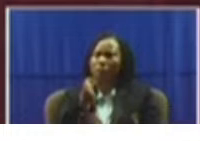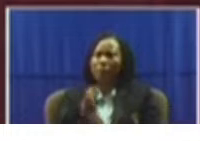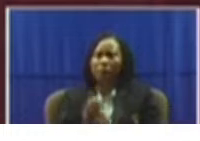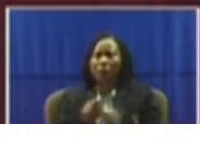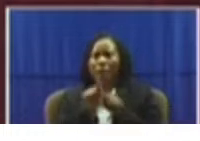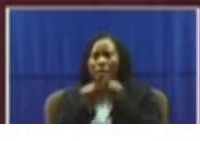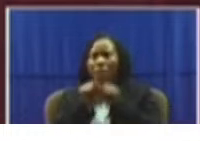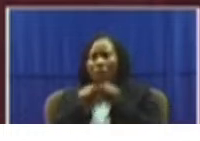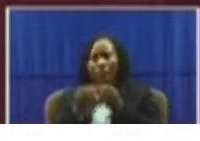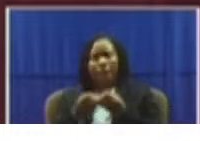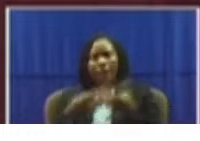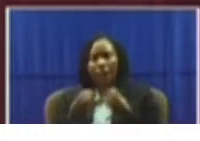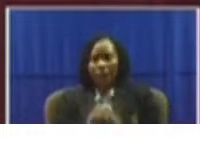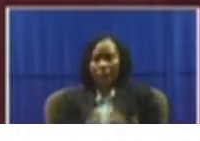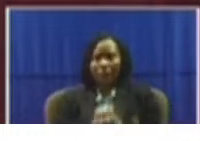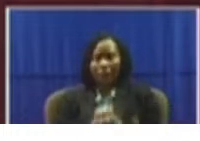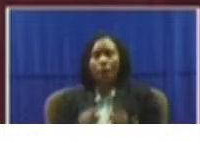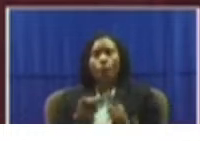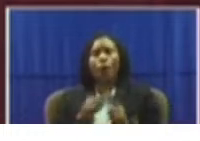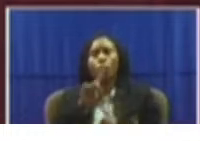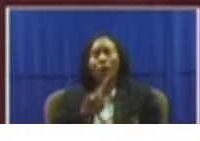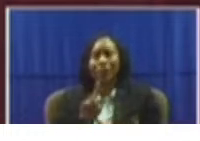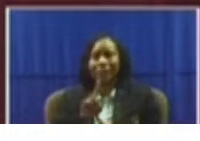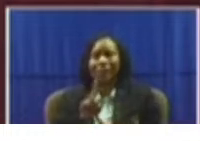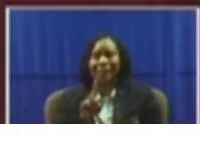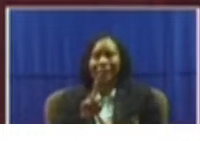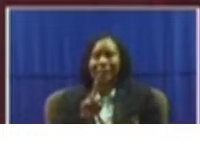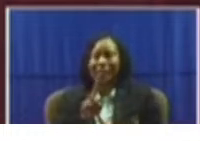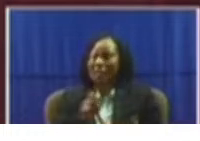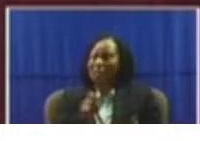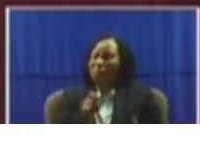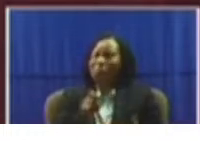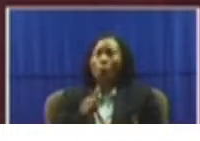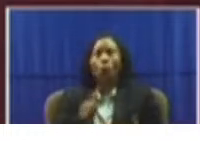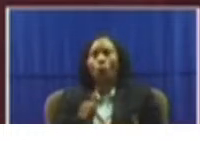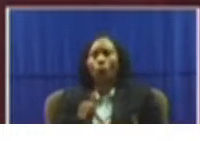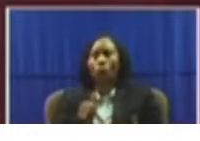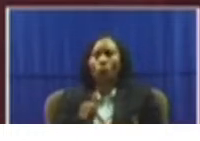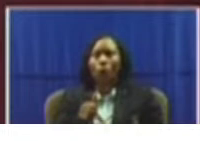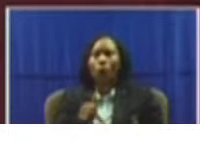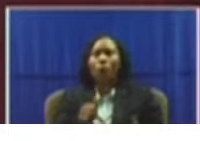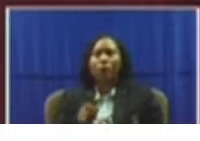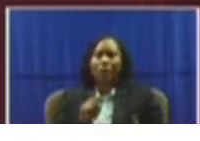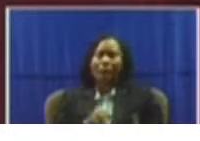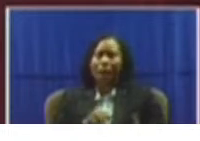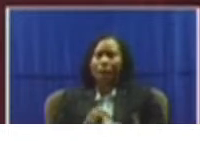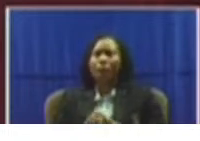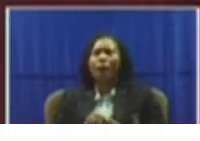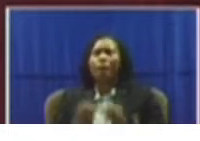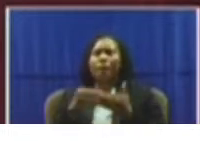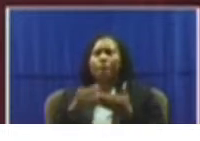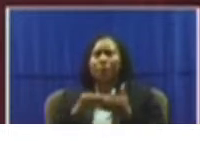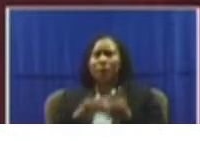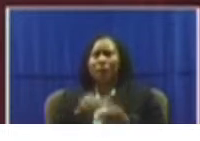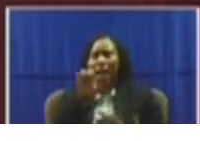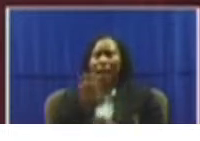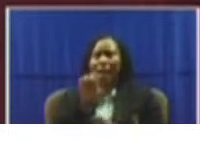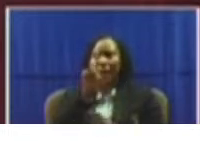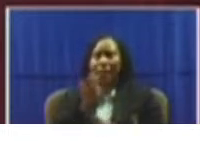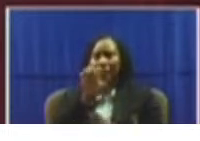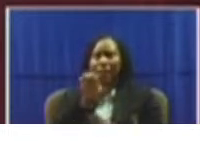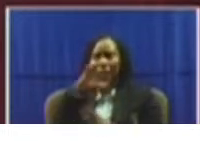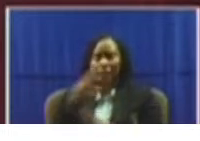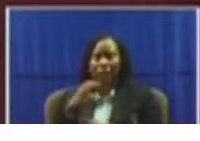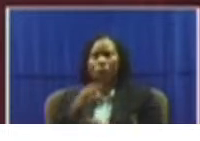The point is that it's rare that members of governing executives are universally perceived as